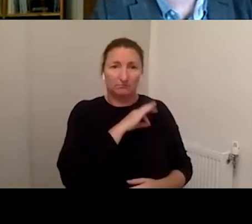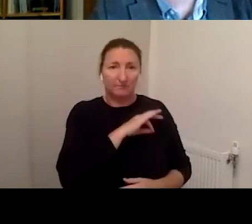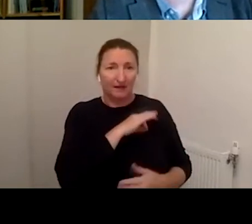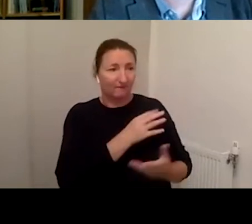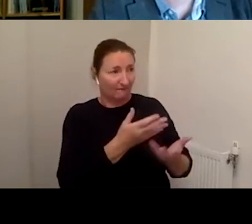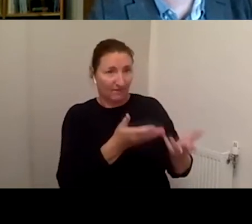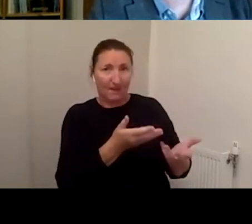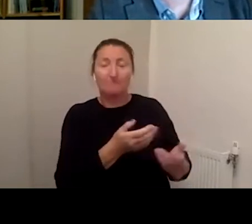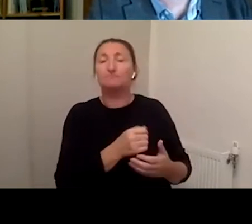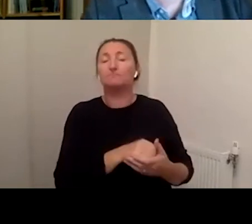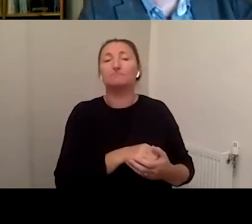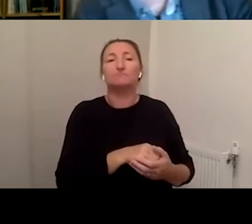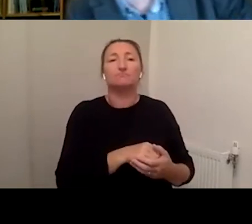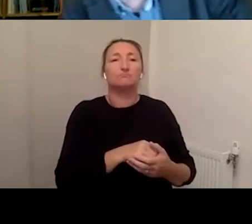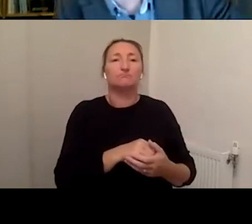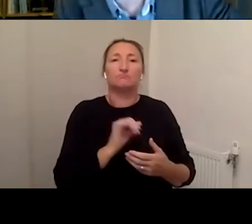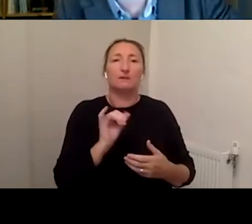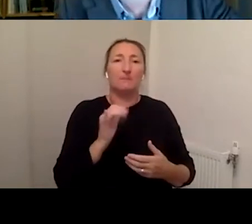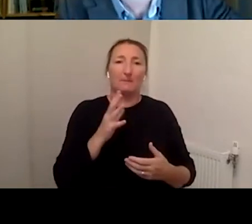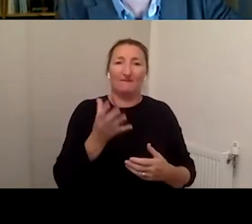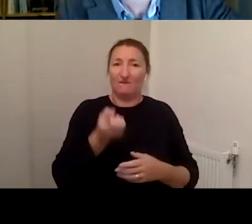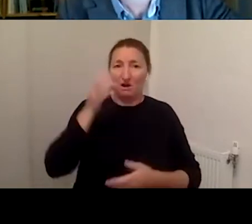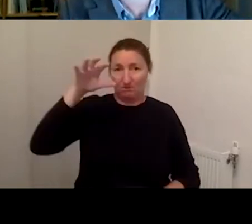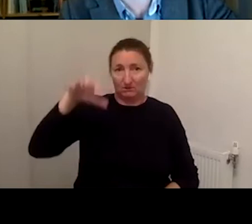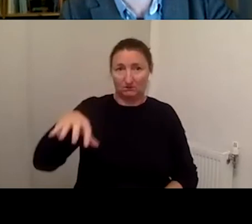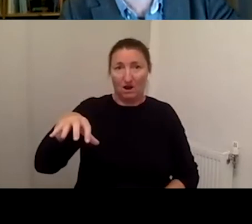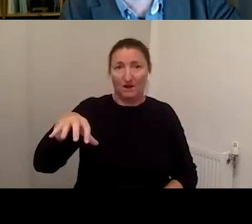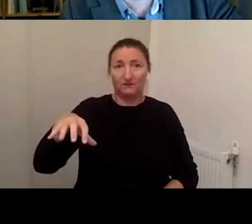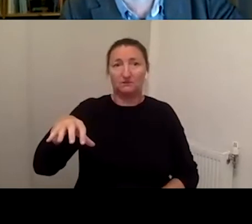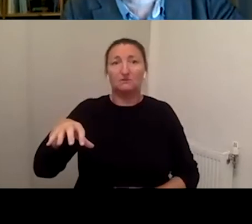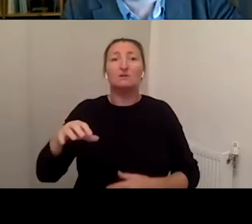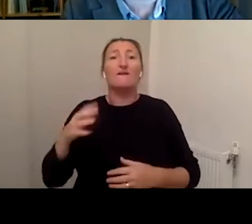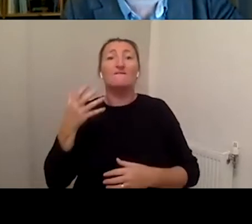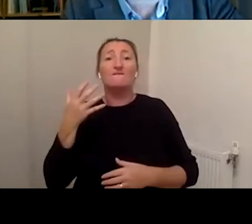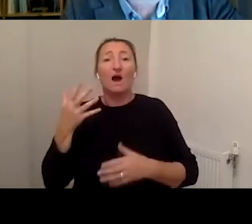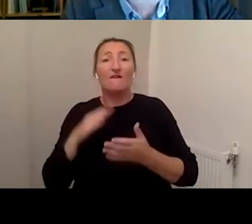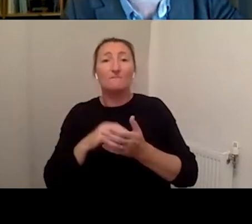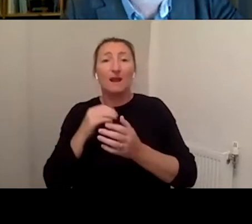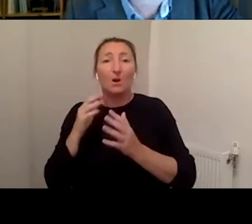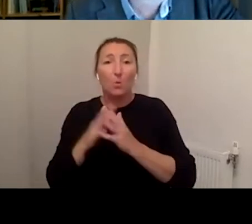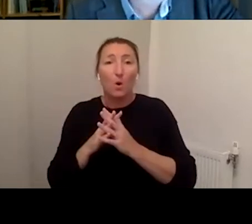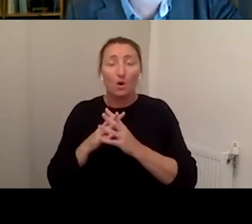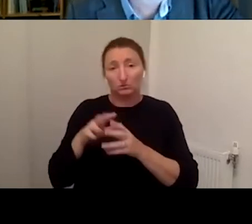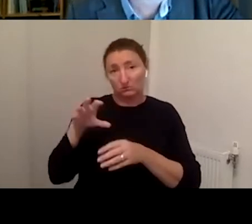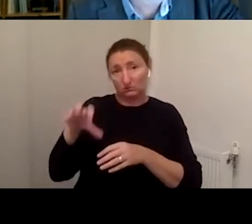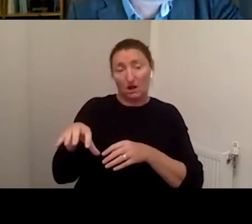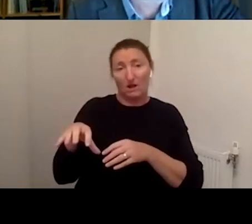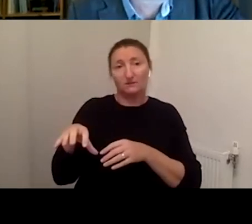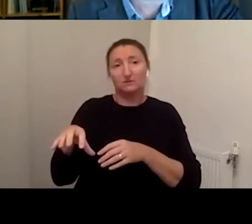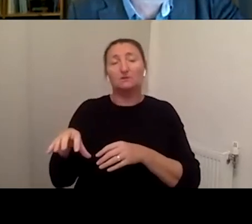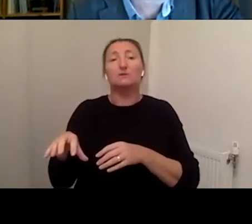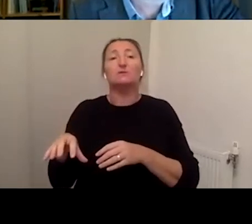site, look for a connection to grid, build up to a 5 megawatt site, and then we go into a public auction, and you'd be then allocated your